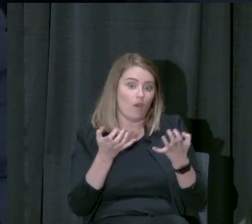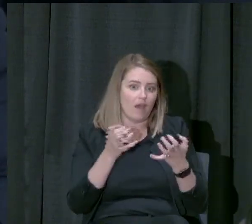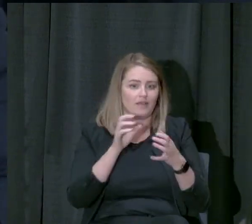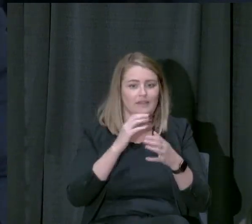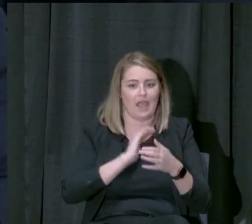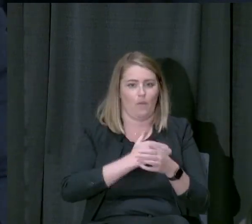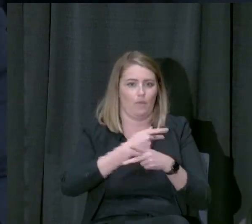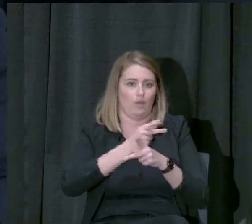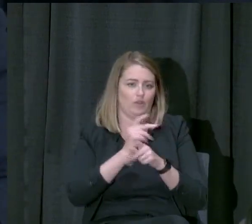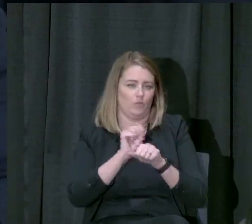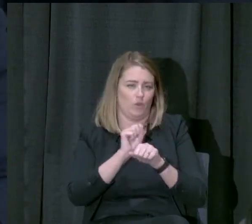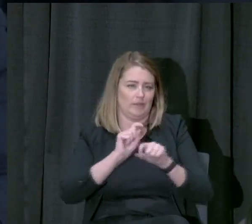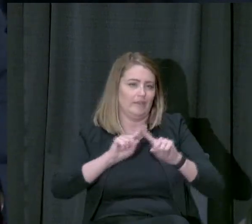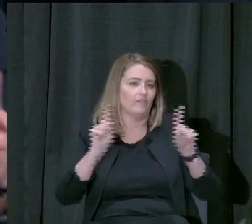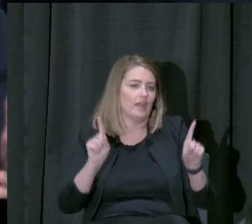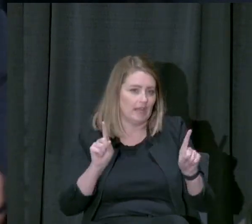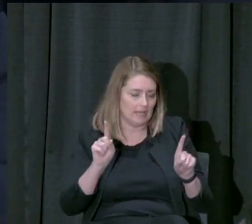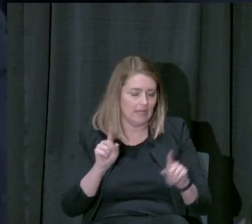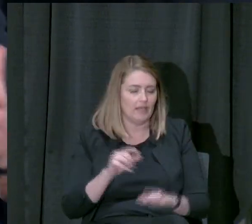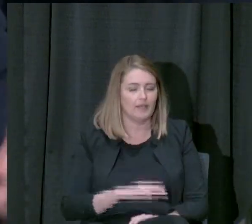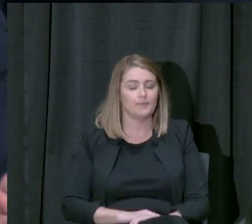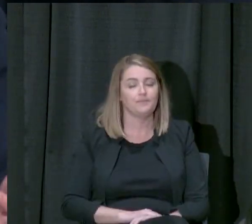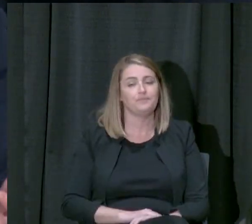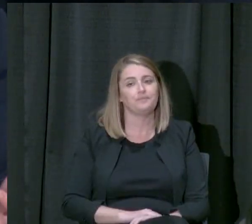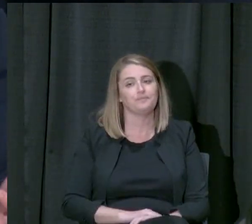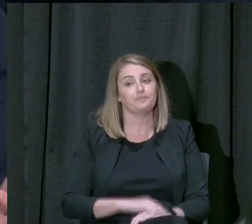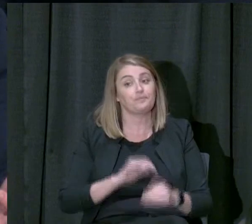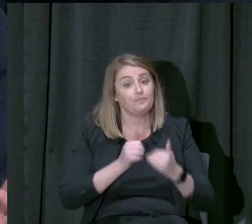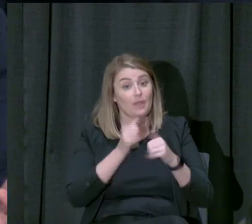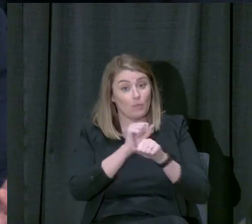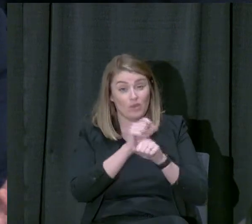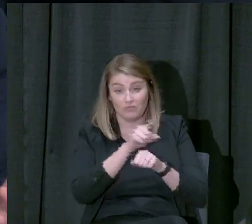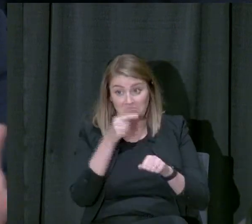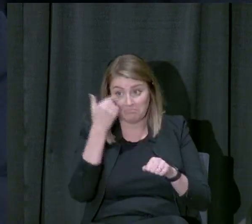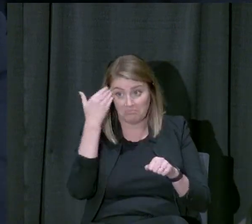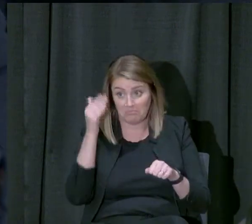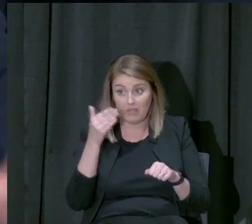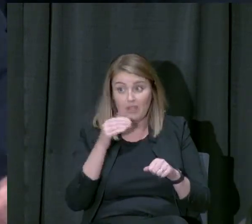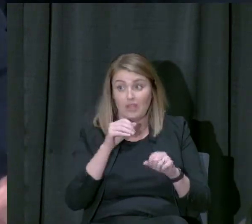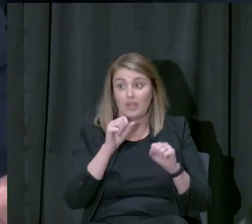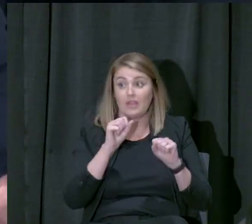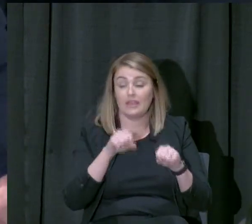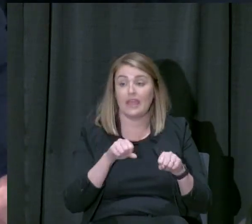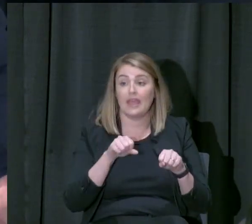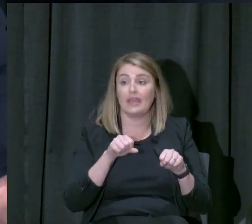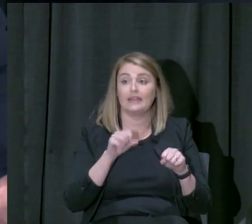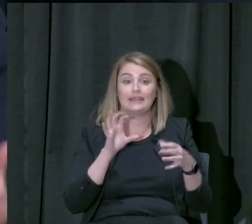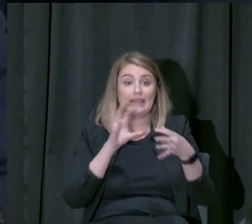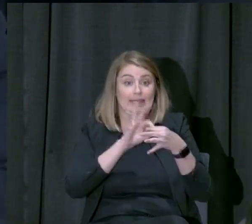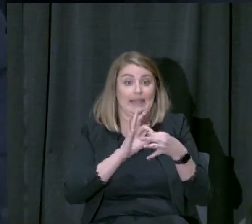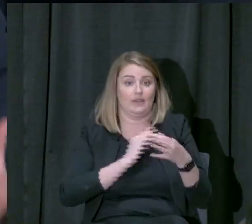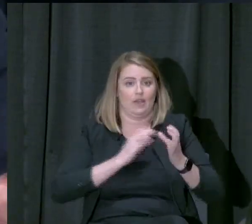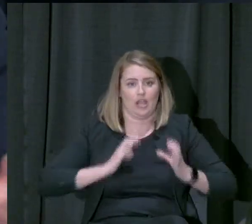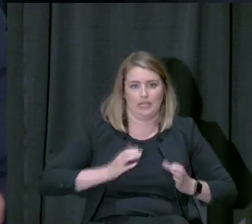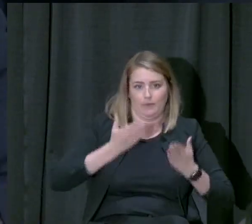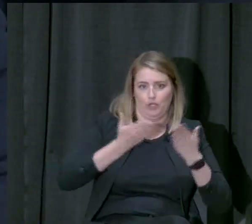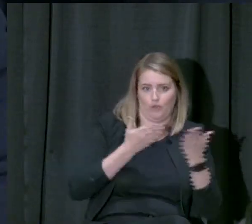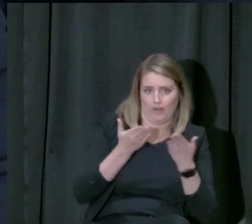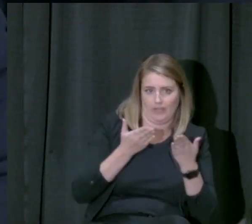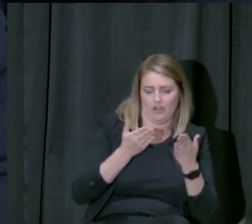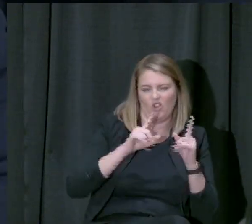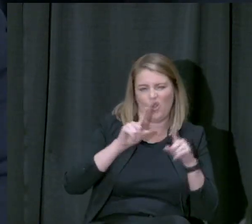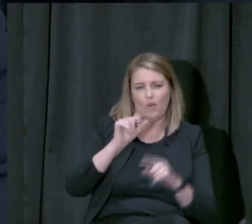differently. So how does it work? For those who don't know, anybody can connect to our customer service. You can go